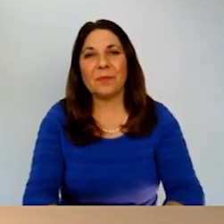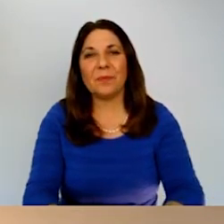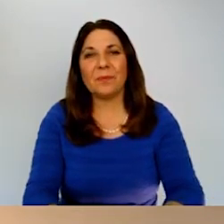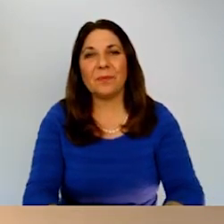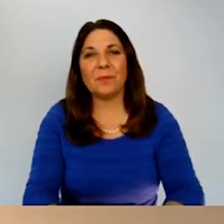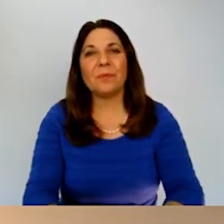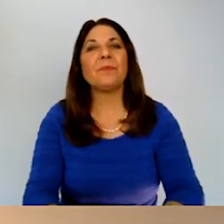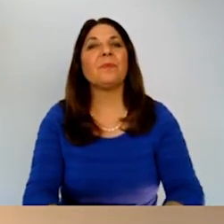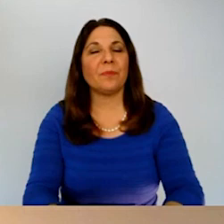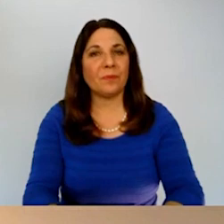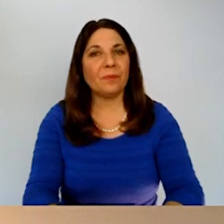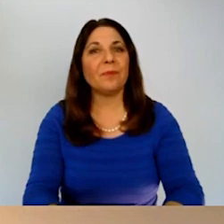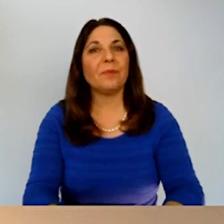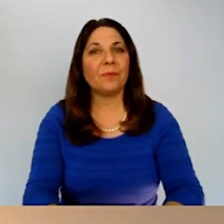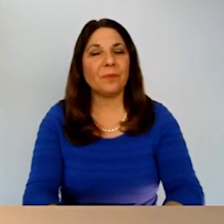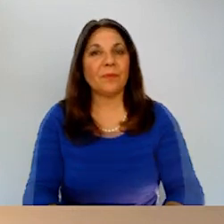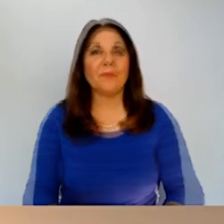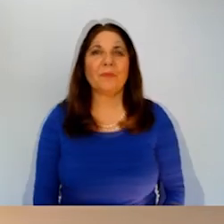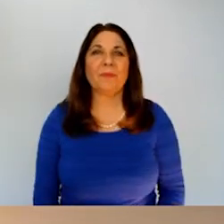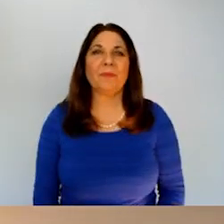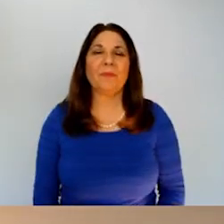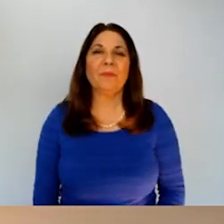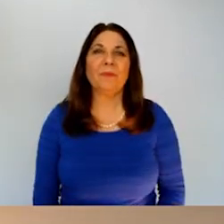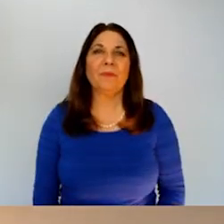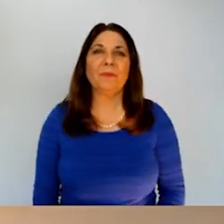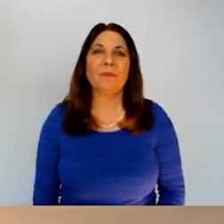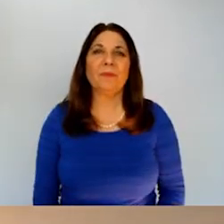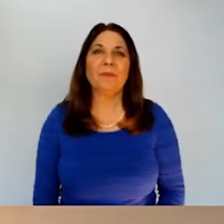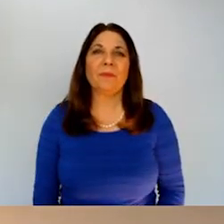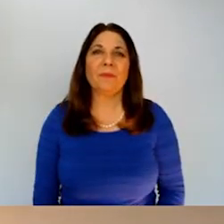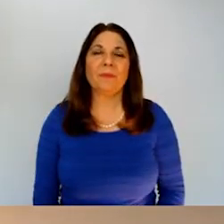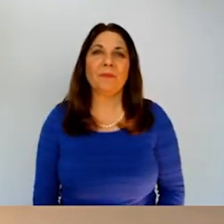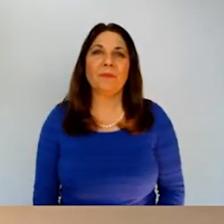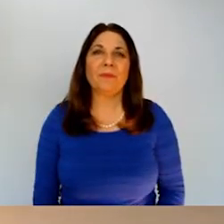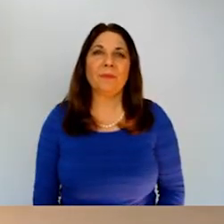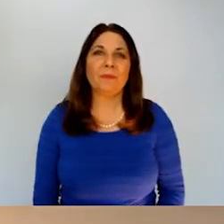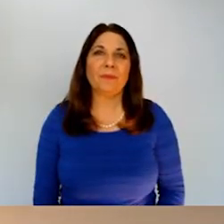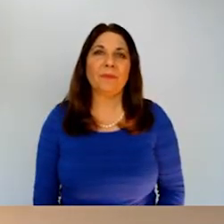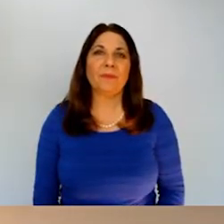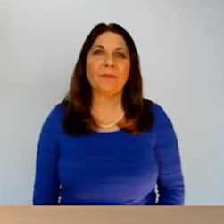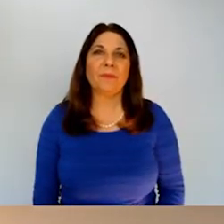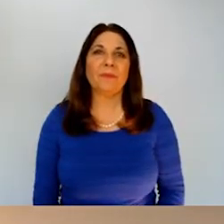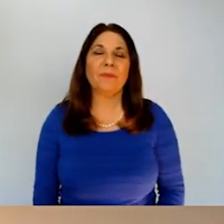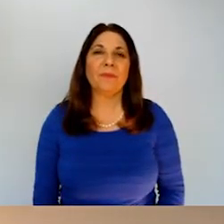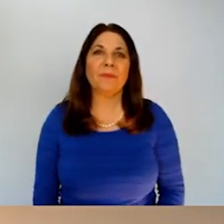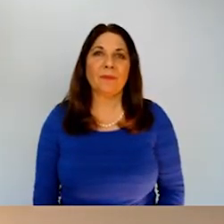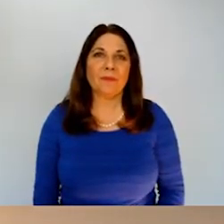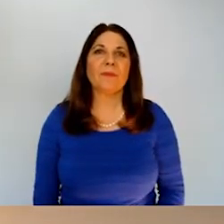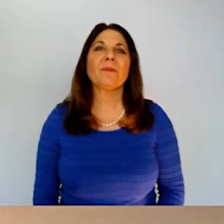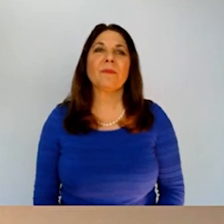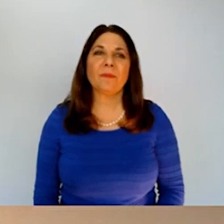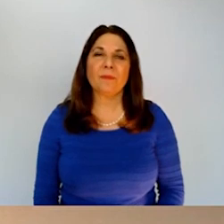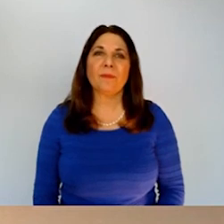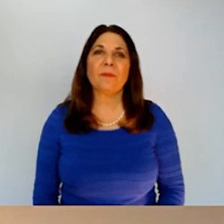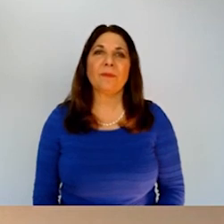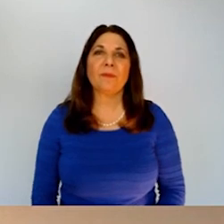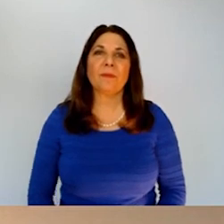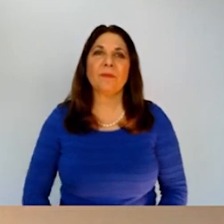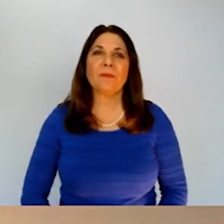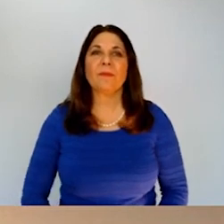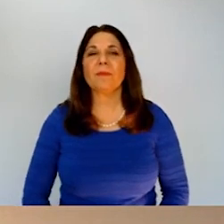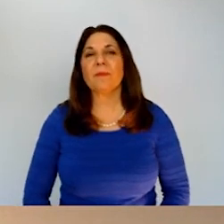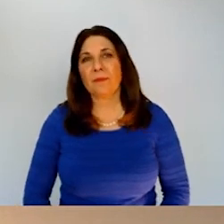like presentations and meetings, preparing them for meetings with certain publics. So let's say it's